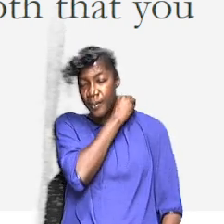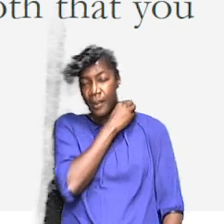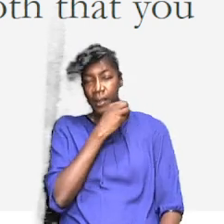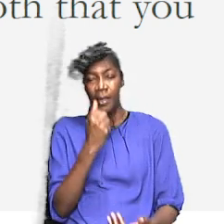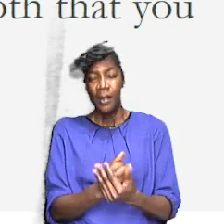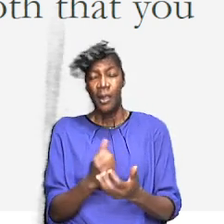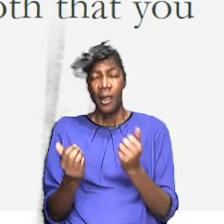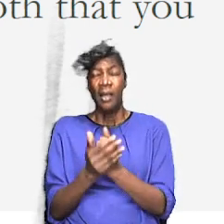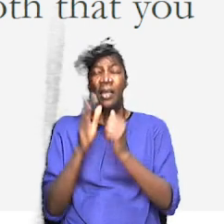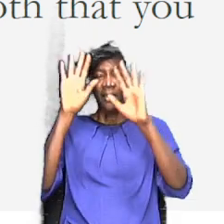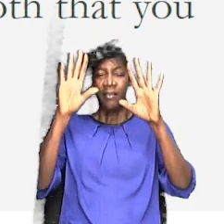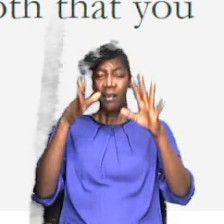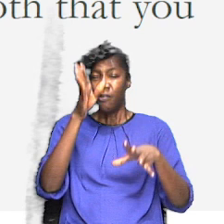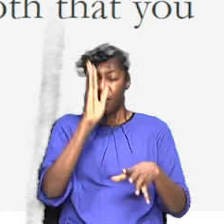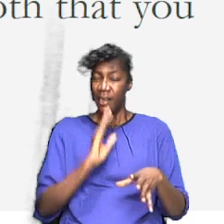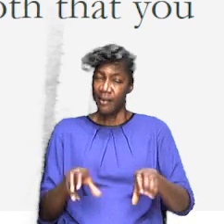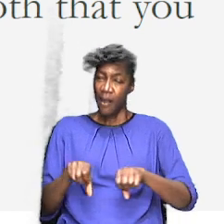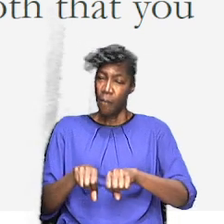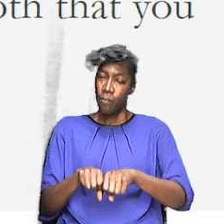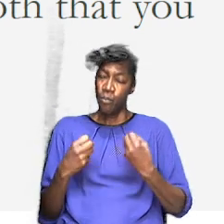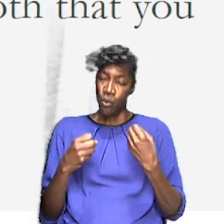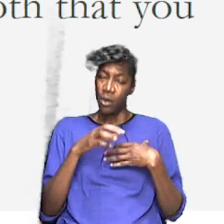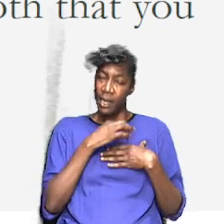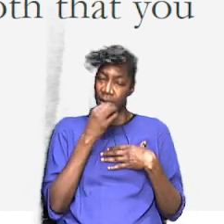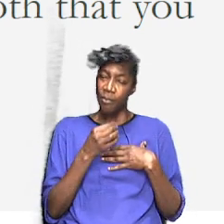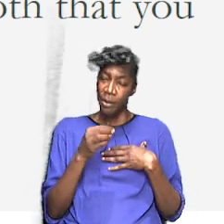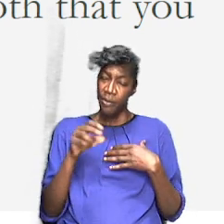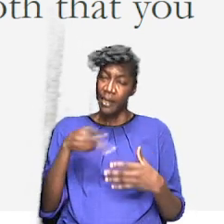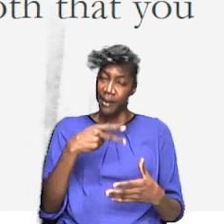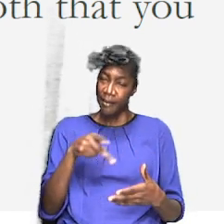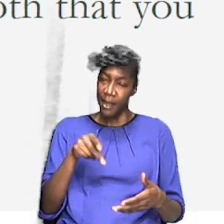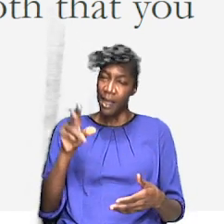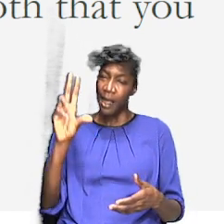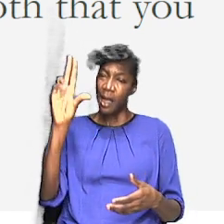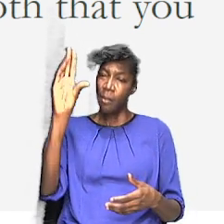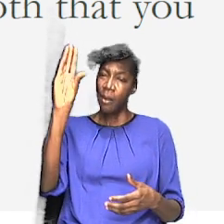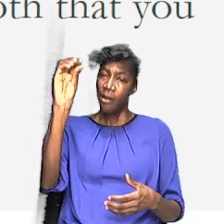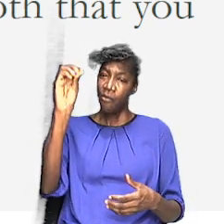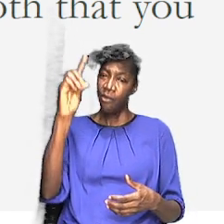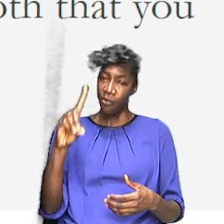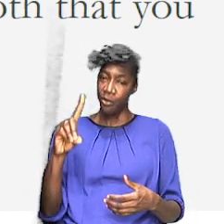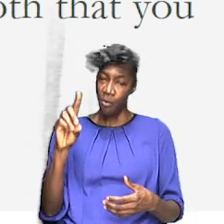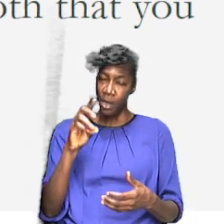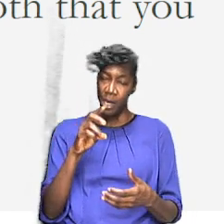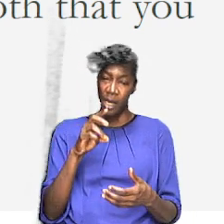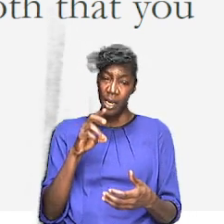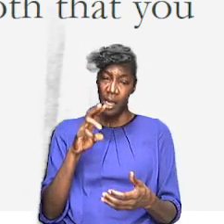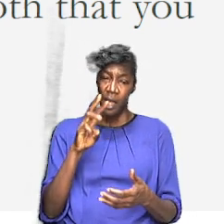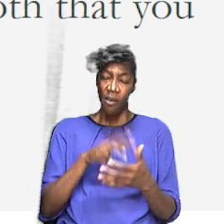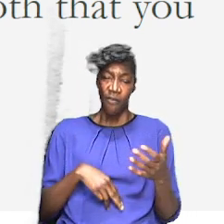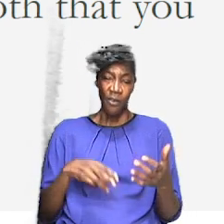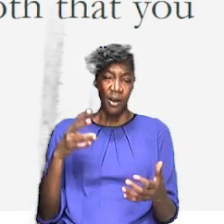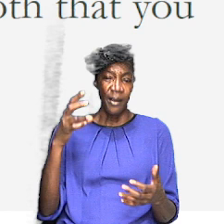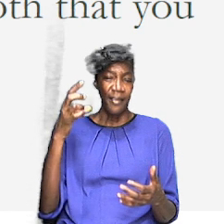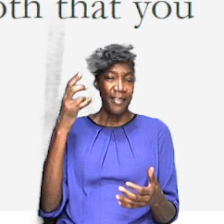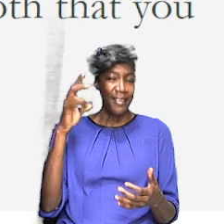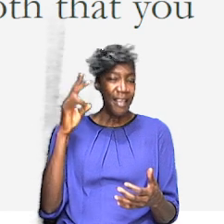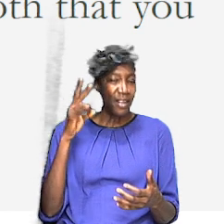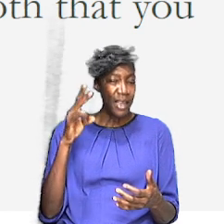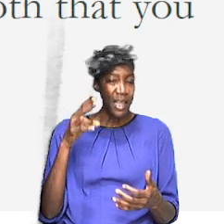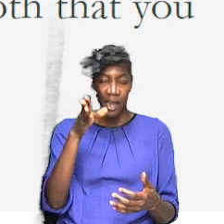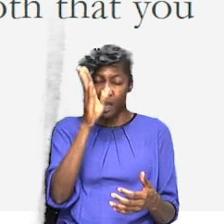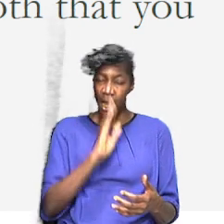are a broken spirit, the Bible says in Psalm 51:17. A broken and a contrite heart God will not